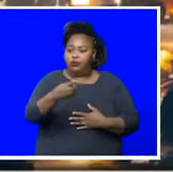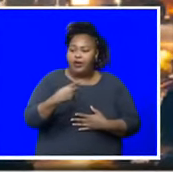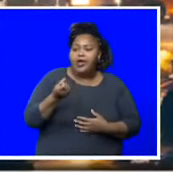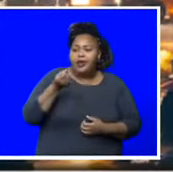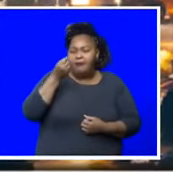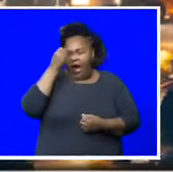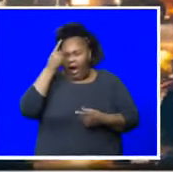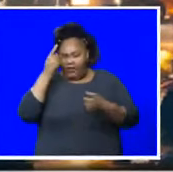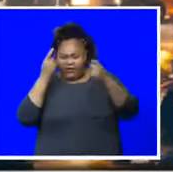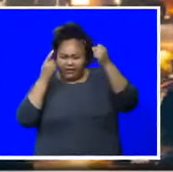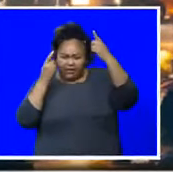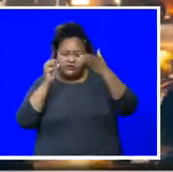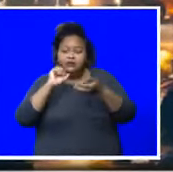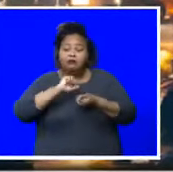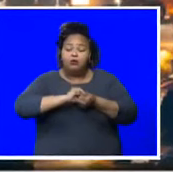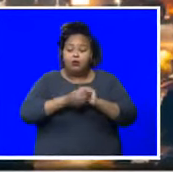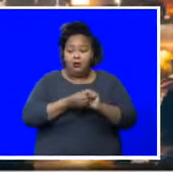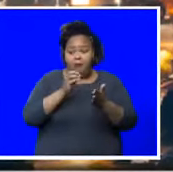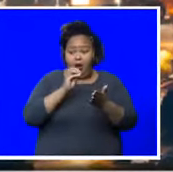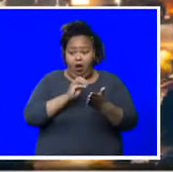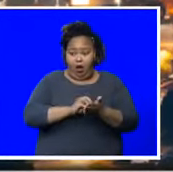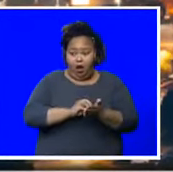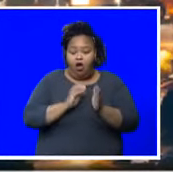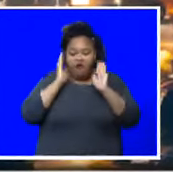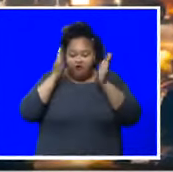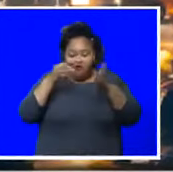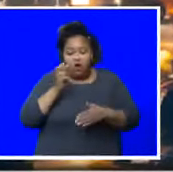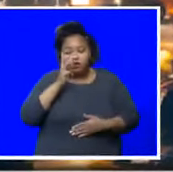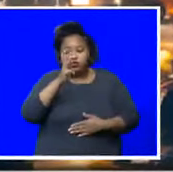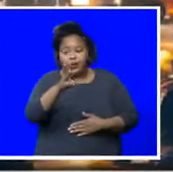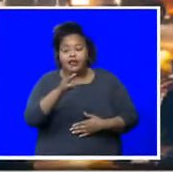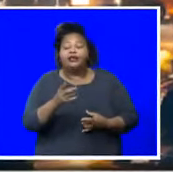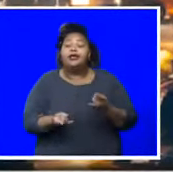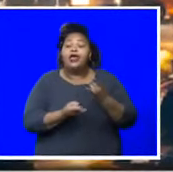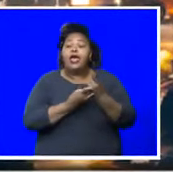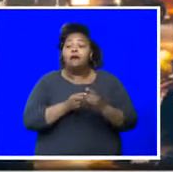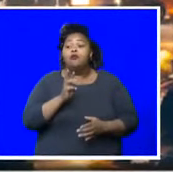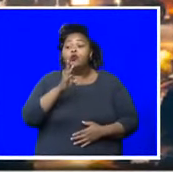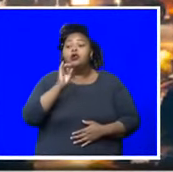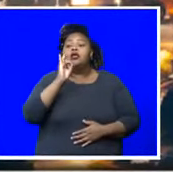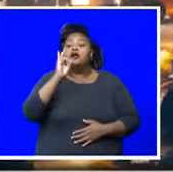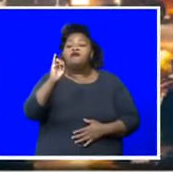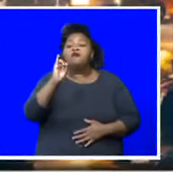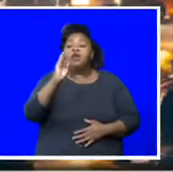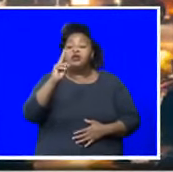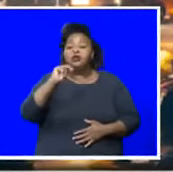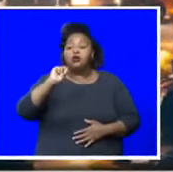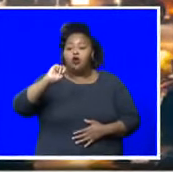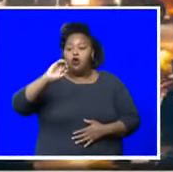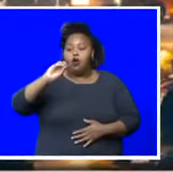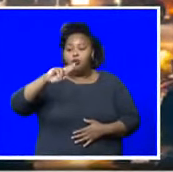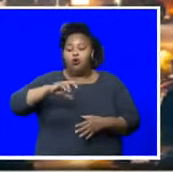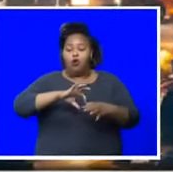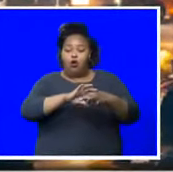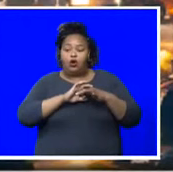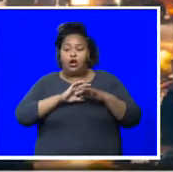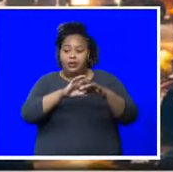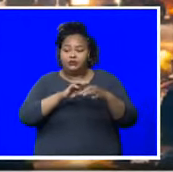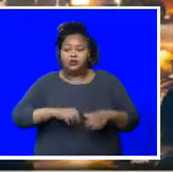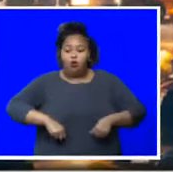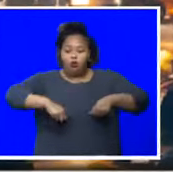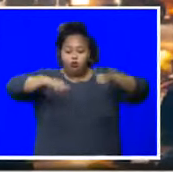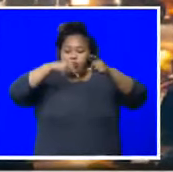kude ke kuthi ubonakala ukuthi basidakala kanjani lokho kuvete ngumphathi wenhlangano iFincorp Dumisani Msibi lebo kamelele